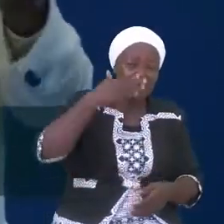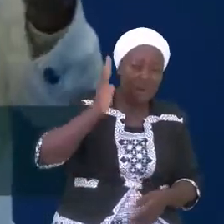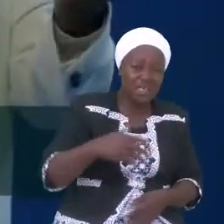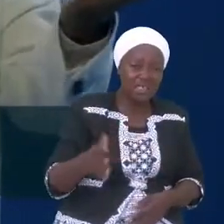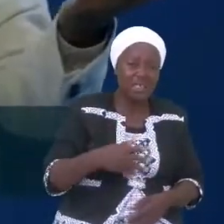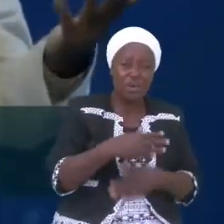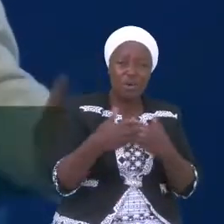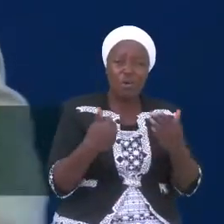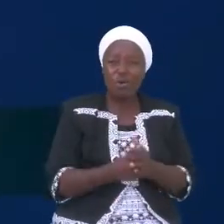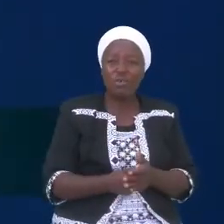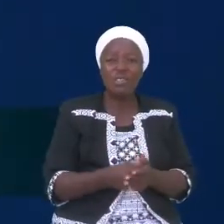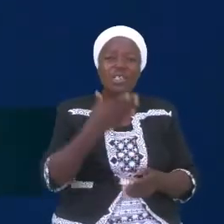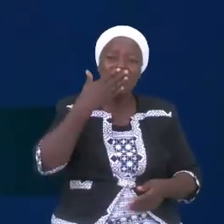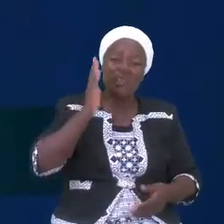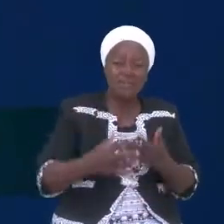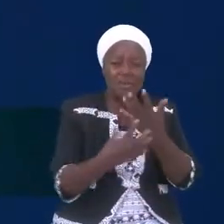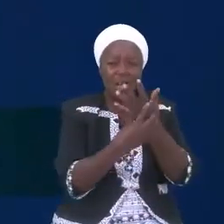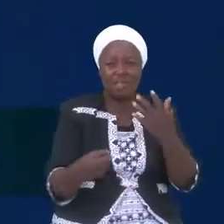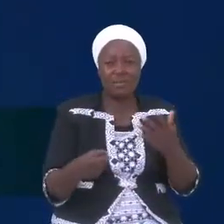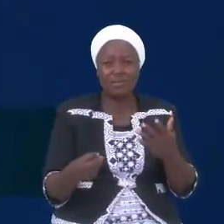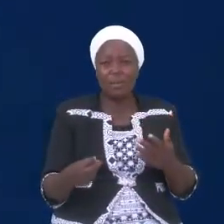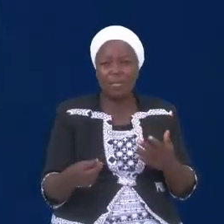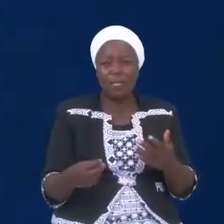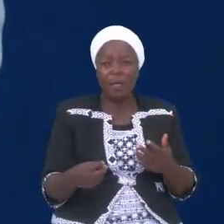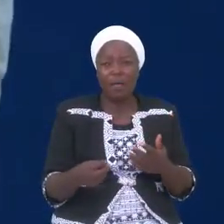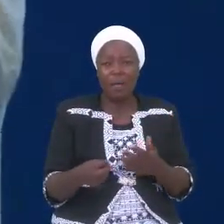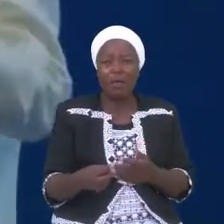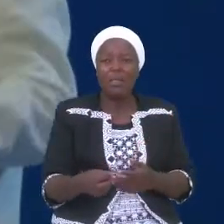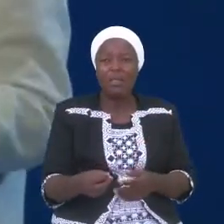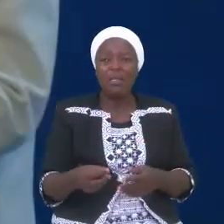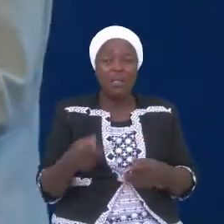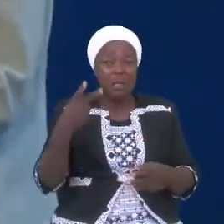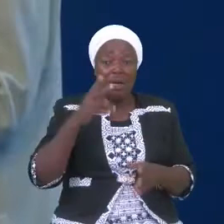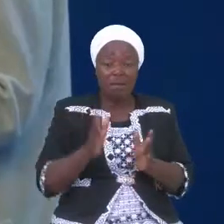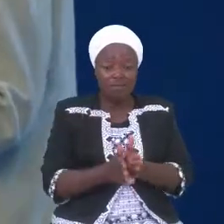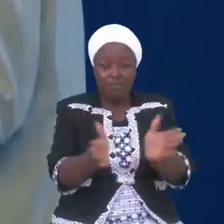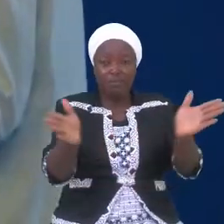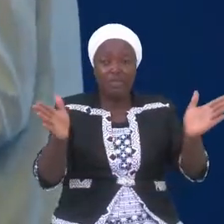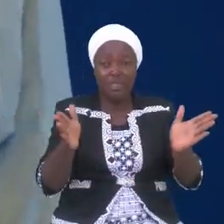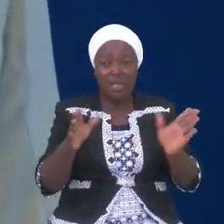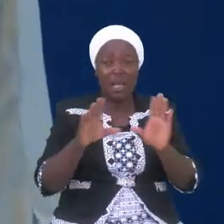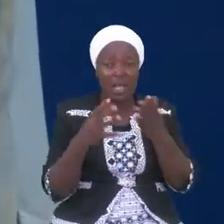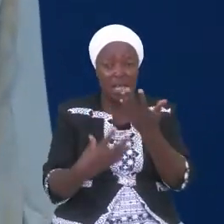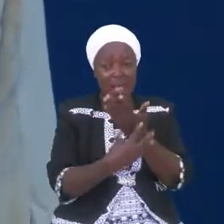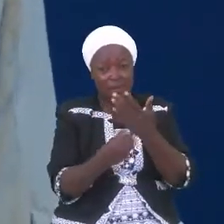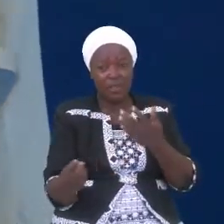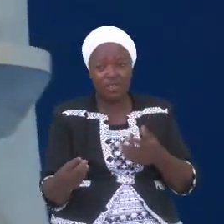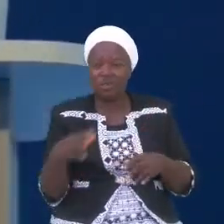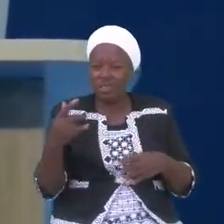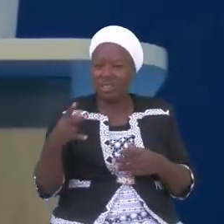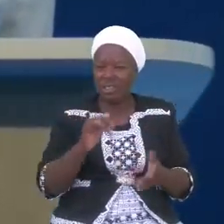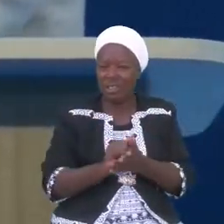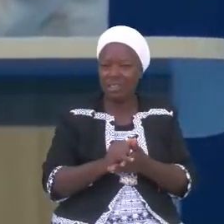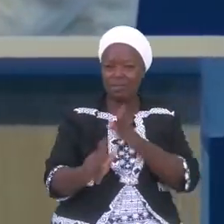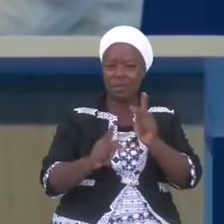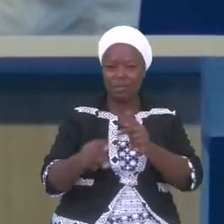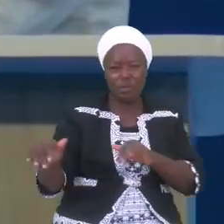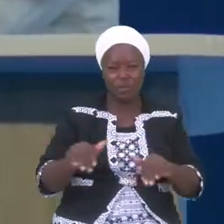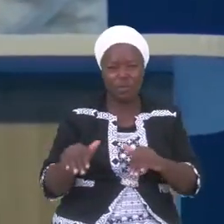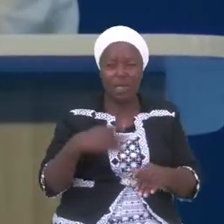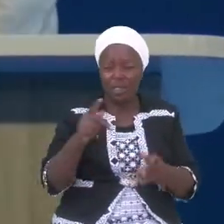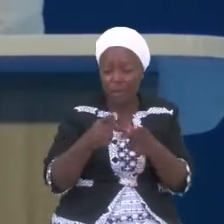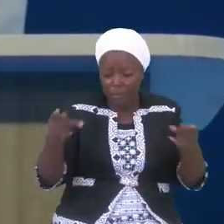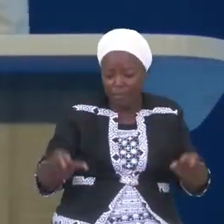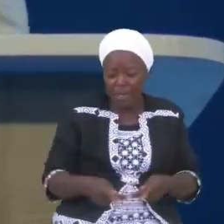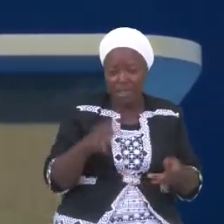heresies. Emulations. Popular emulations. The things that people do, the places